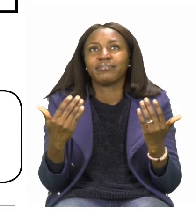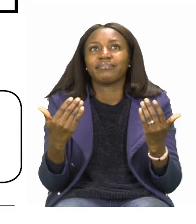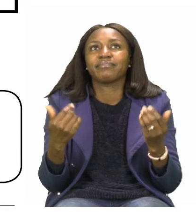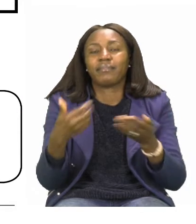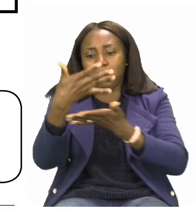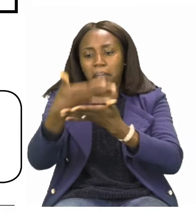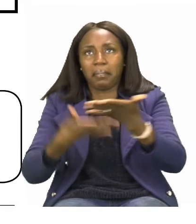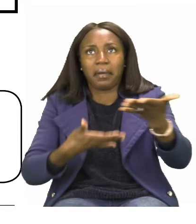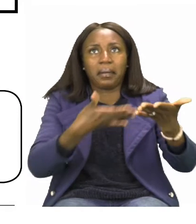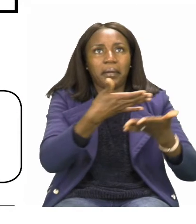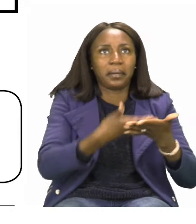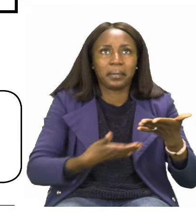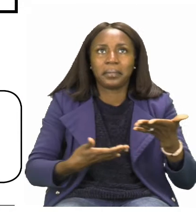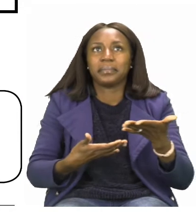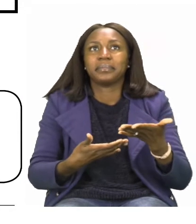grass,